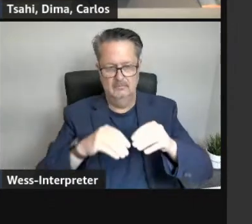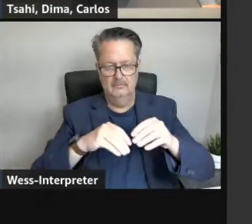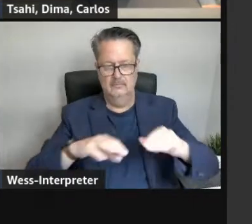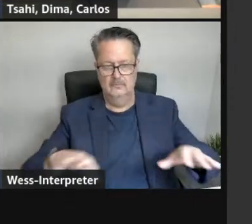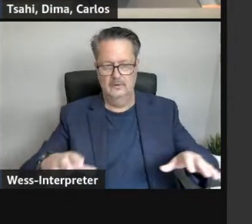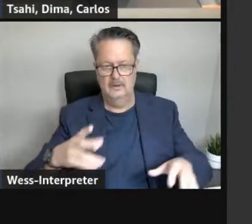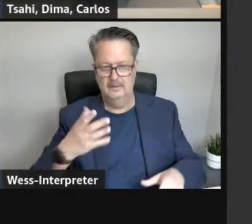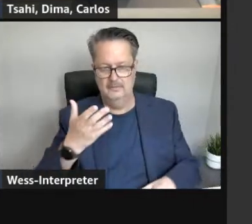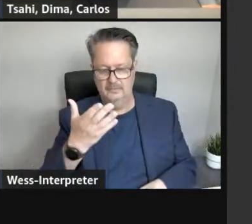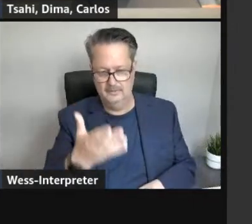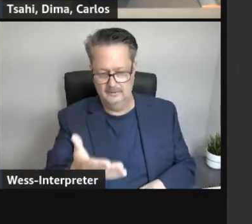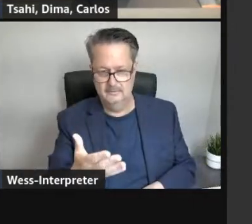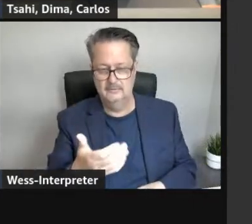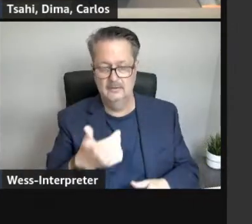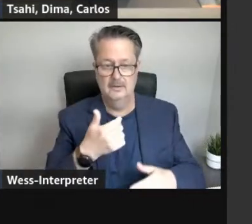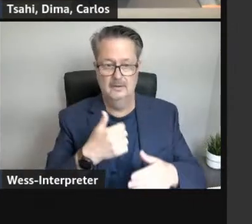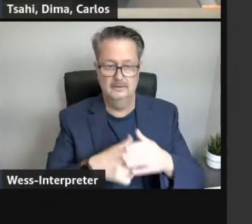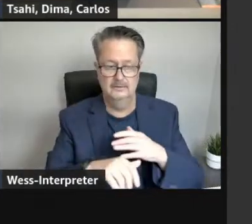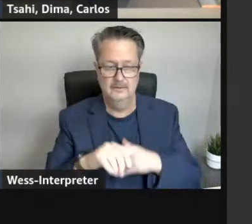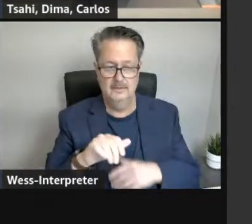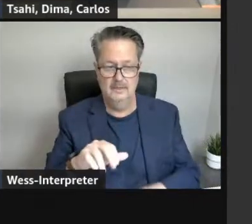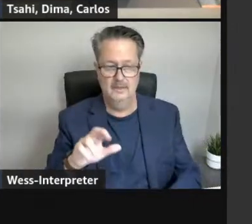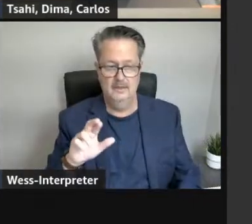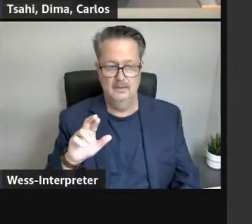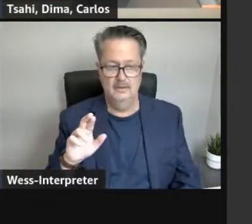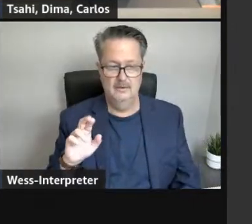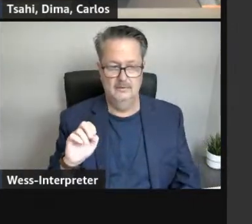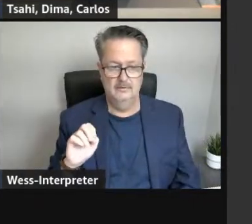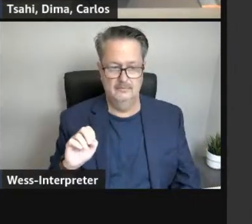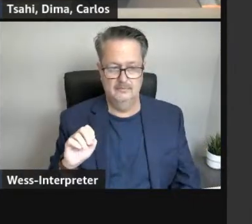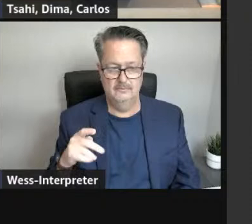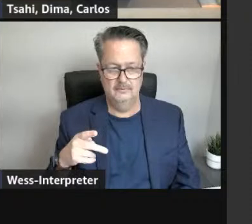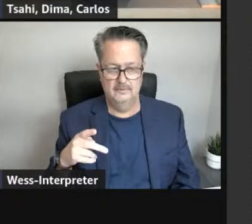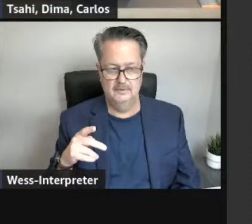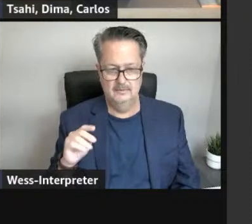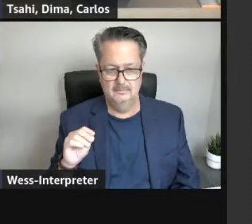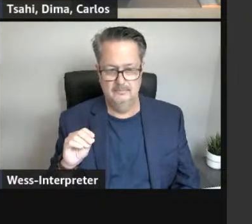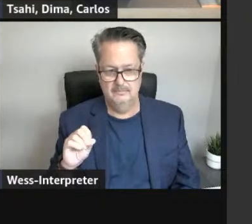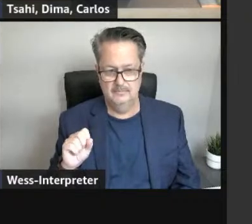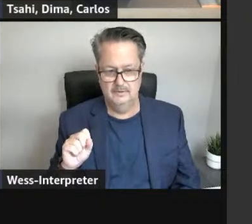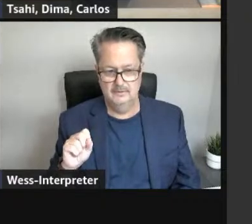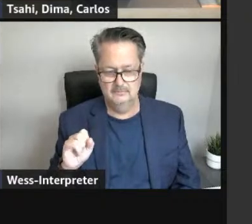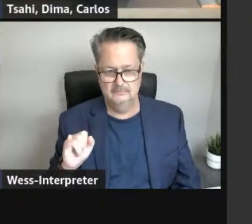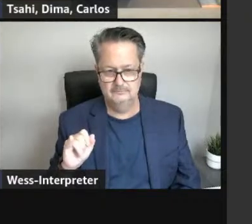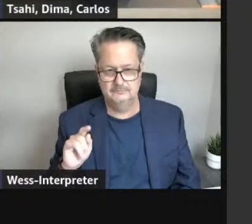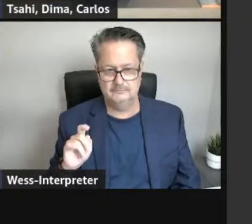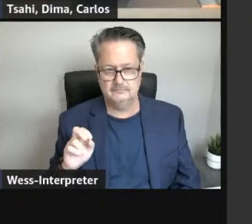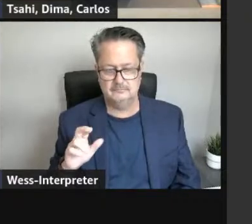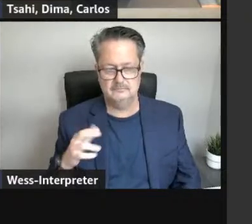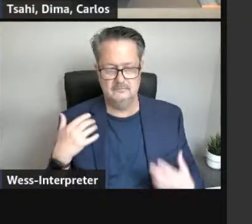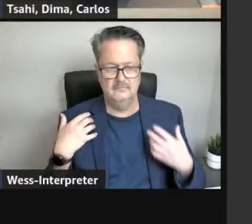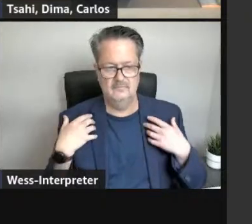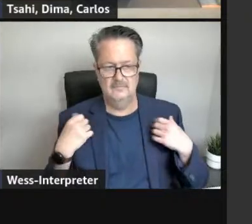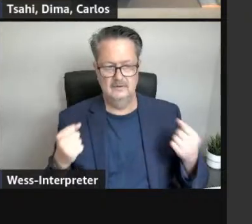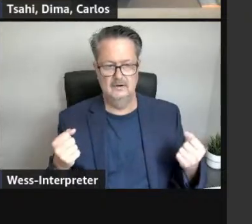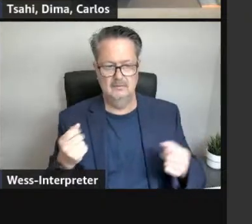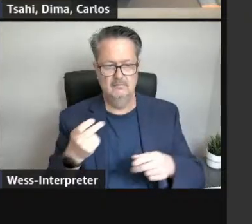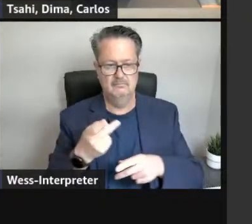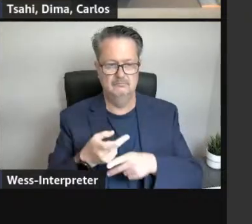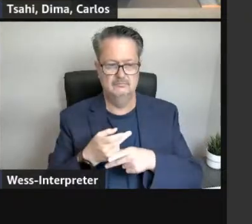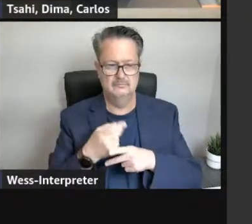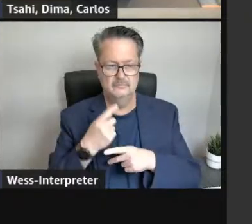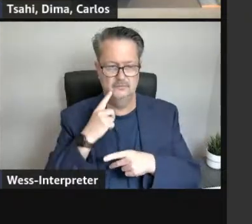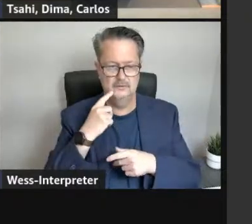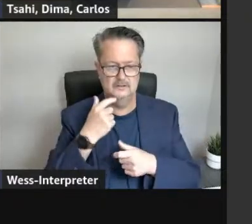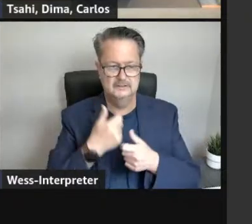So under this repository, here we have Helm charts for each of our environments.